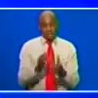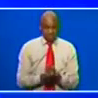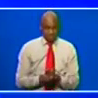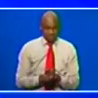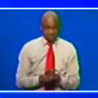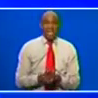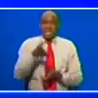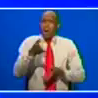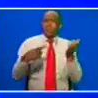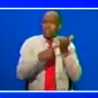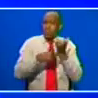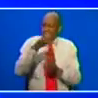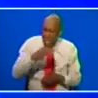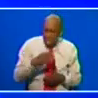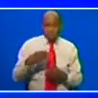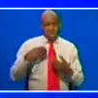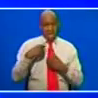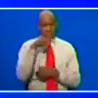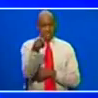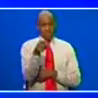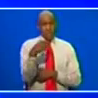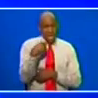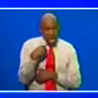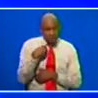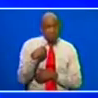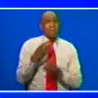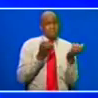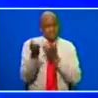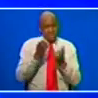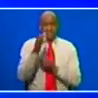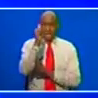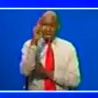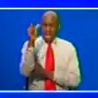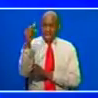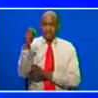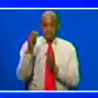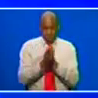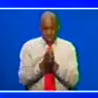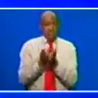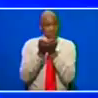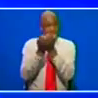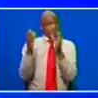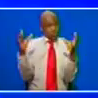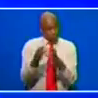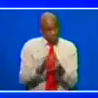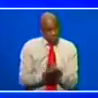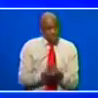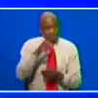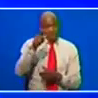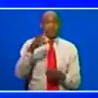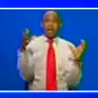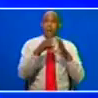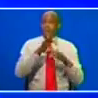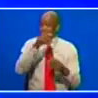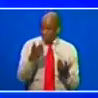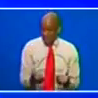Fountain Technologies Limited, FTL, has entered into a strategic business alliance with the Ferry Group, a Luxembourg-based company, which